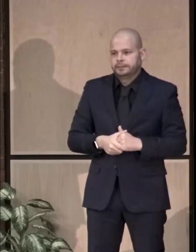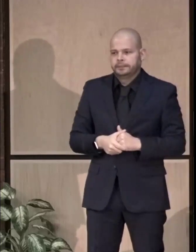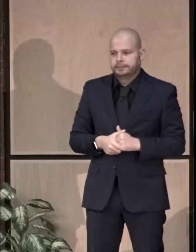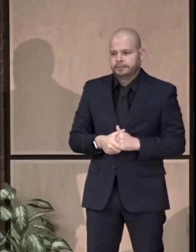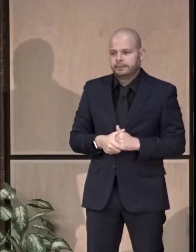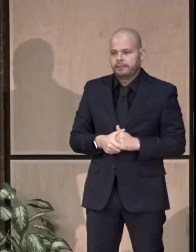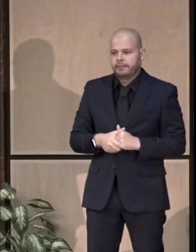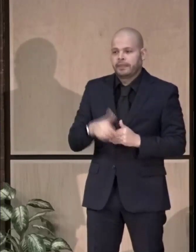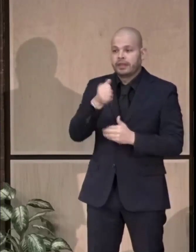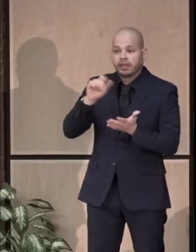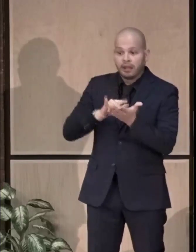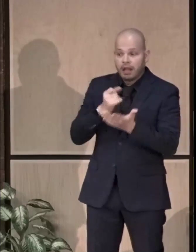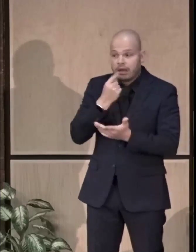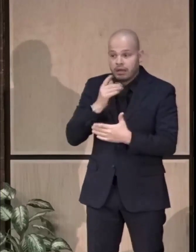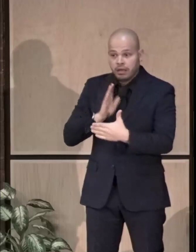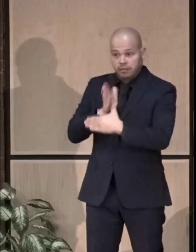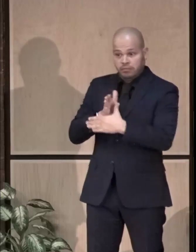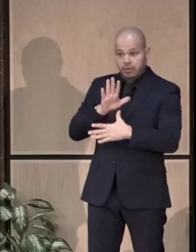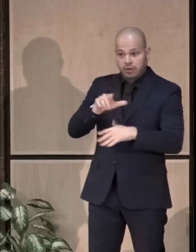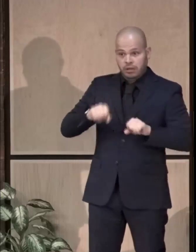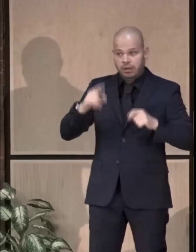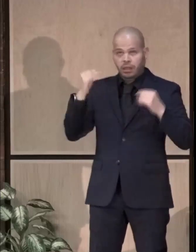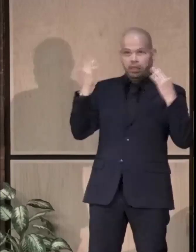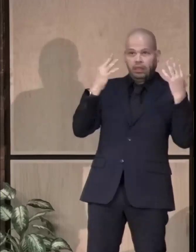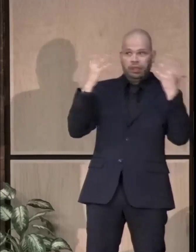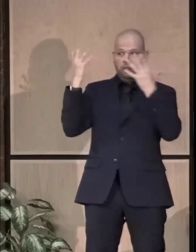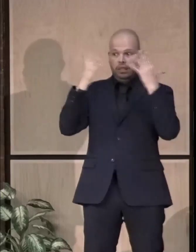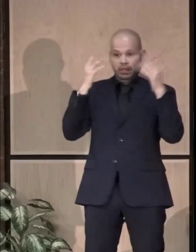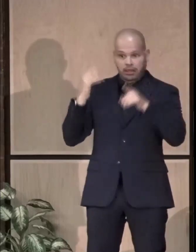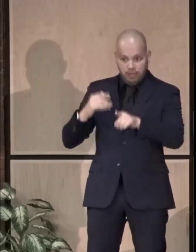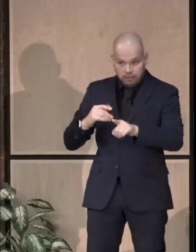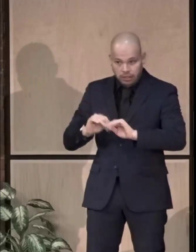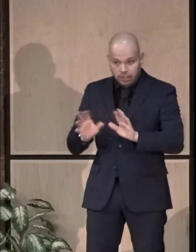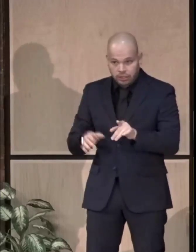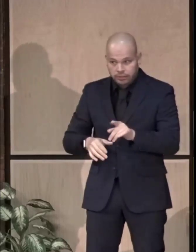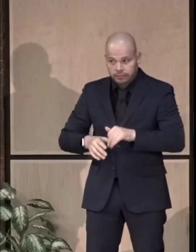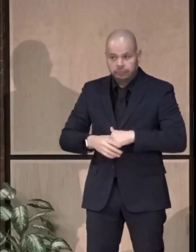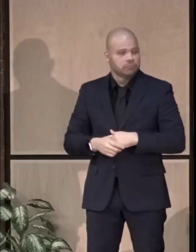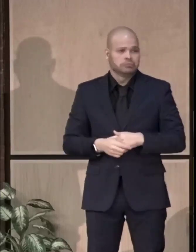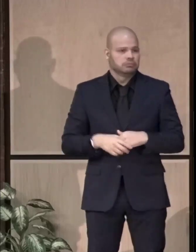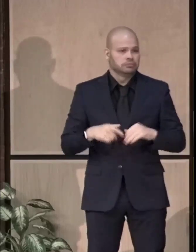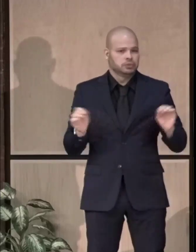might interfere with your ability to understand my questions or answer them accurately? No, sir.